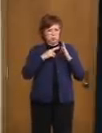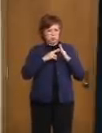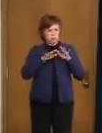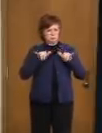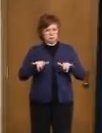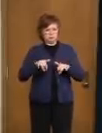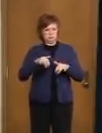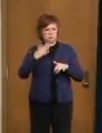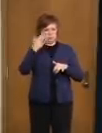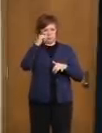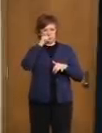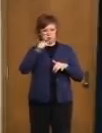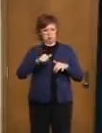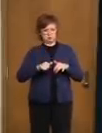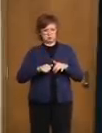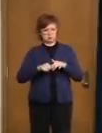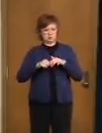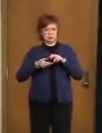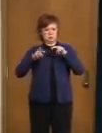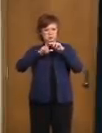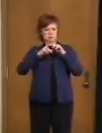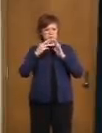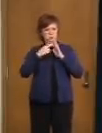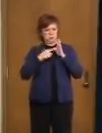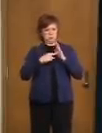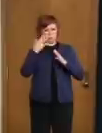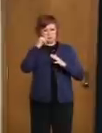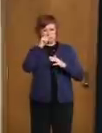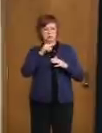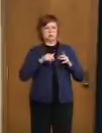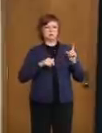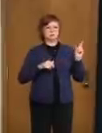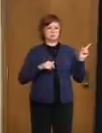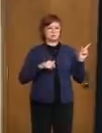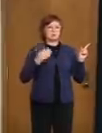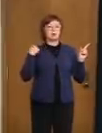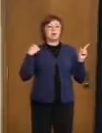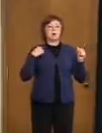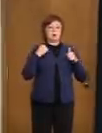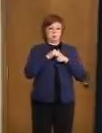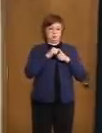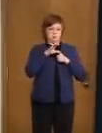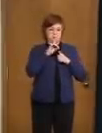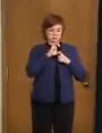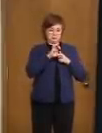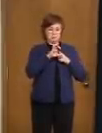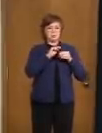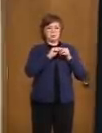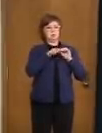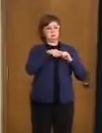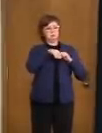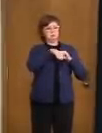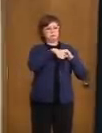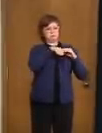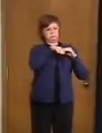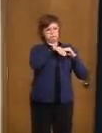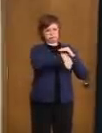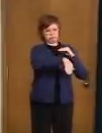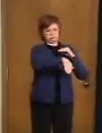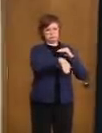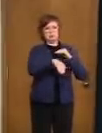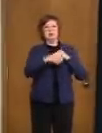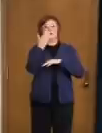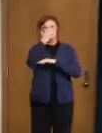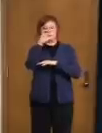even further? Yeah, so in December, we were seeing a plateauing and a certain downward trend. Over the holidays,